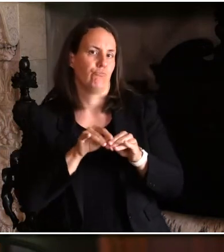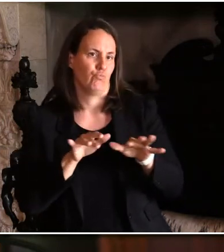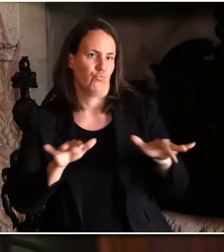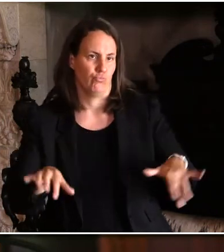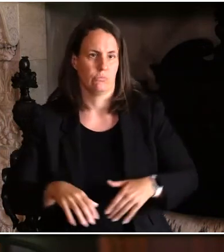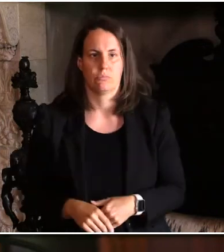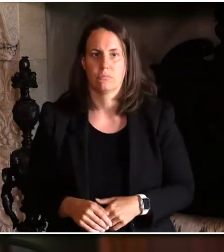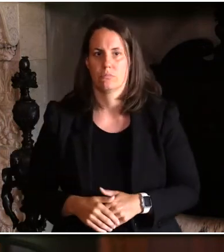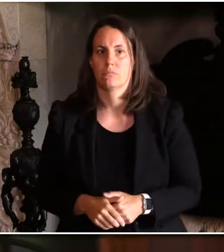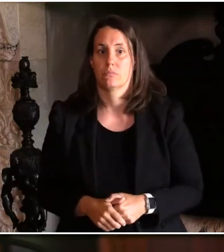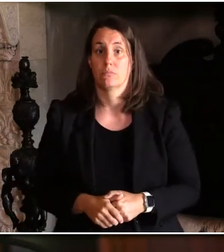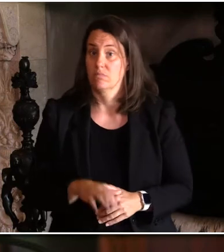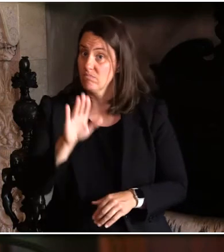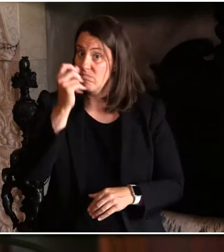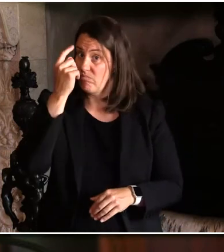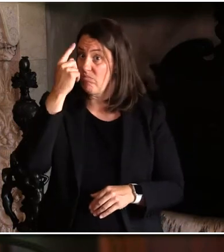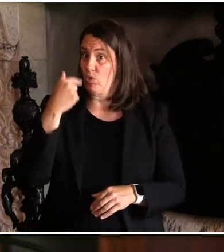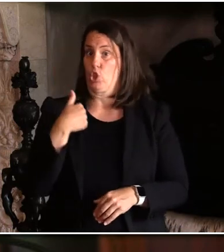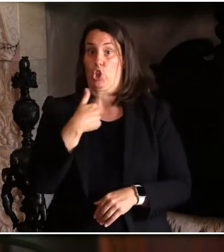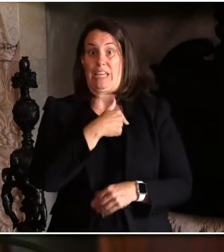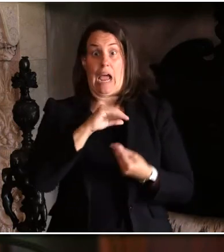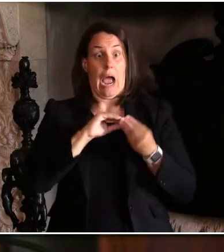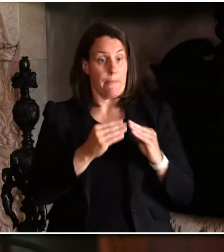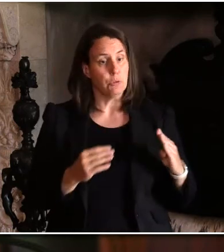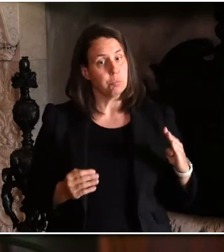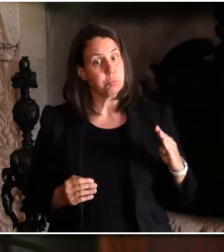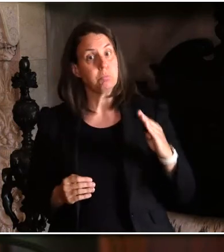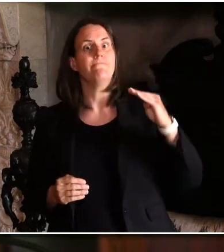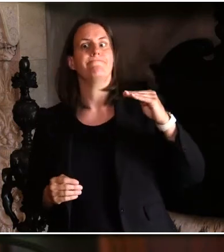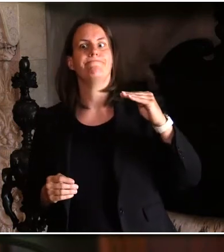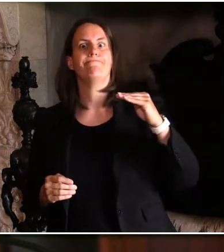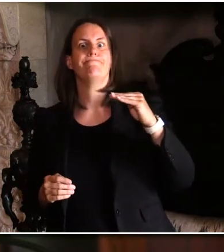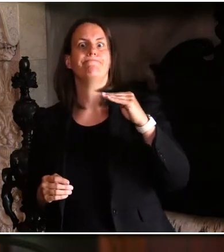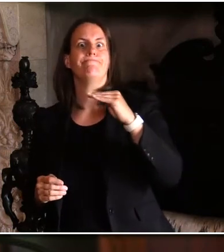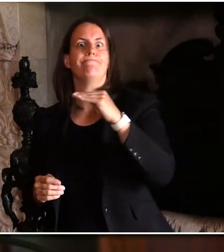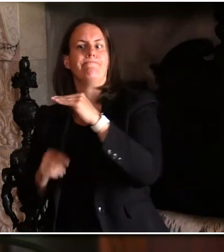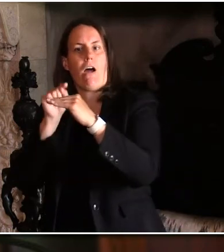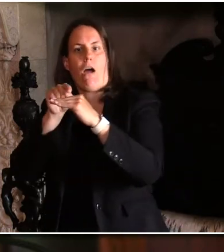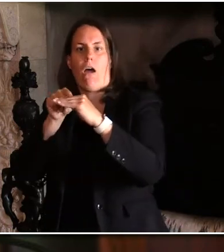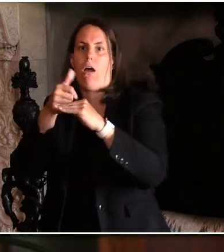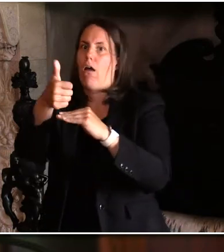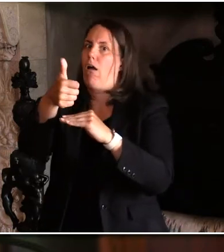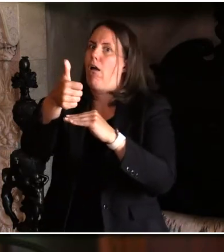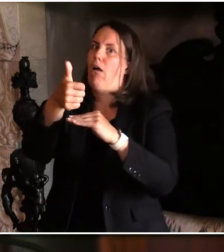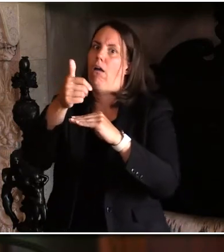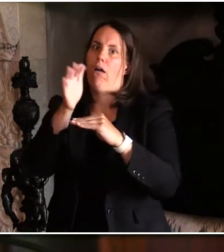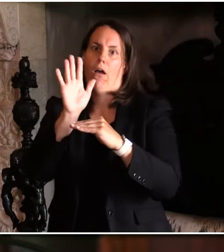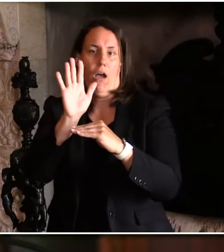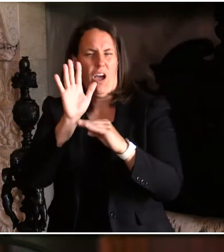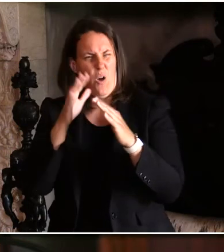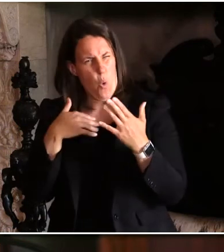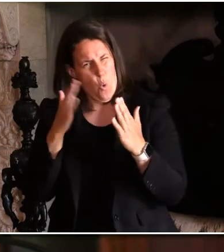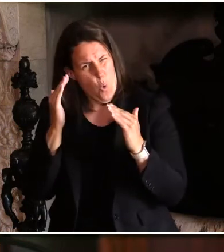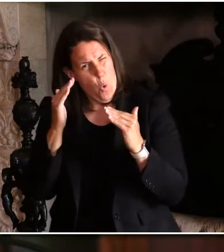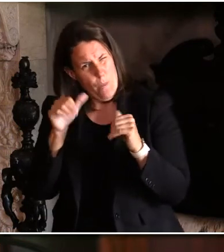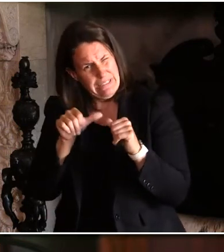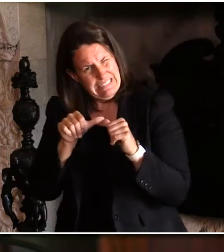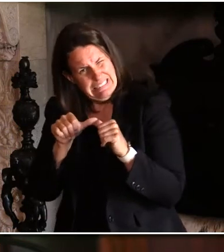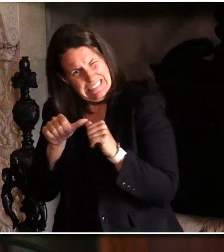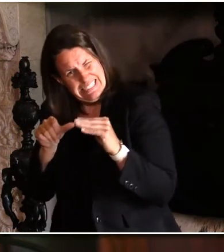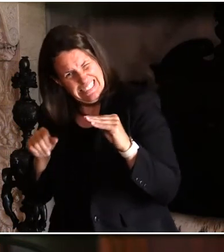and each other, and people do need to continue to remain vigilant so that we don't see community spread at a level